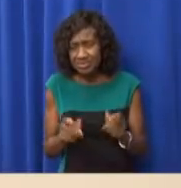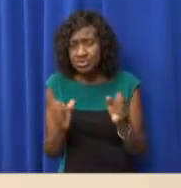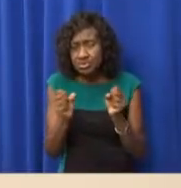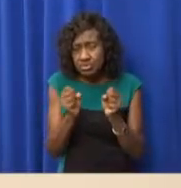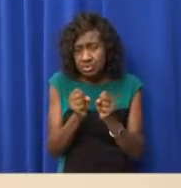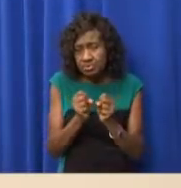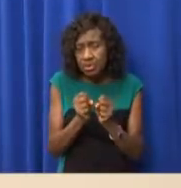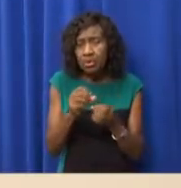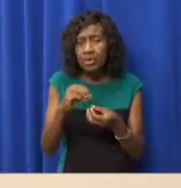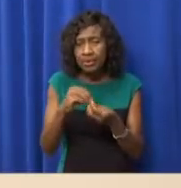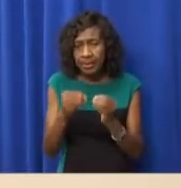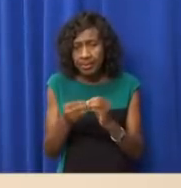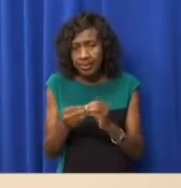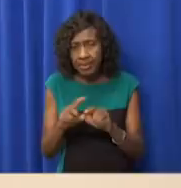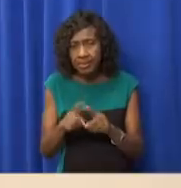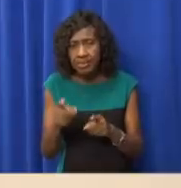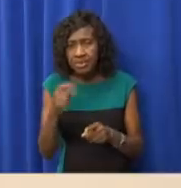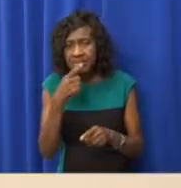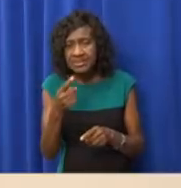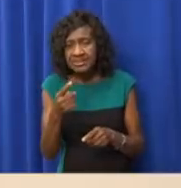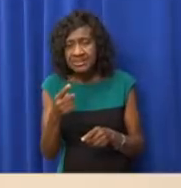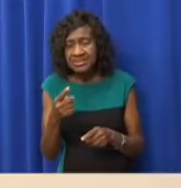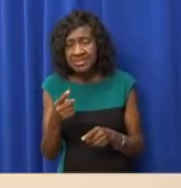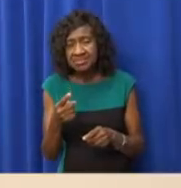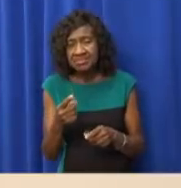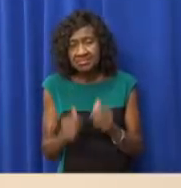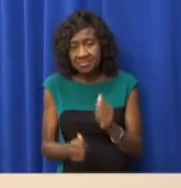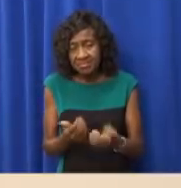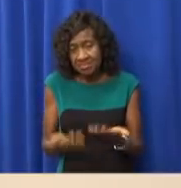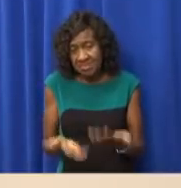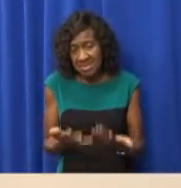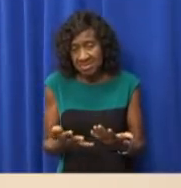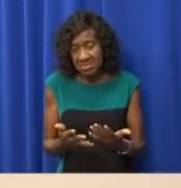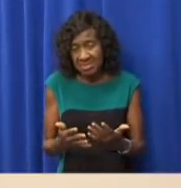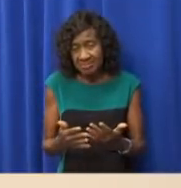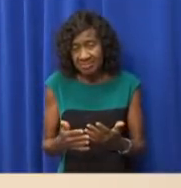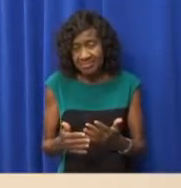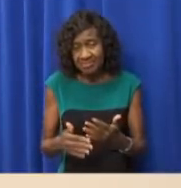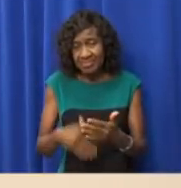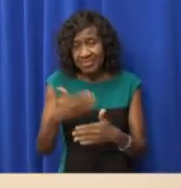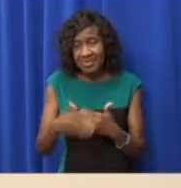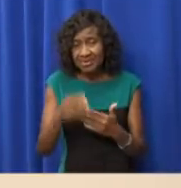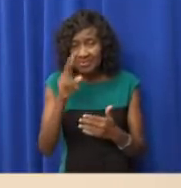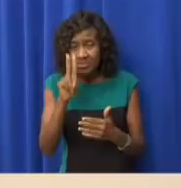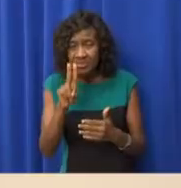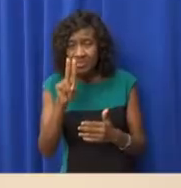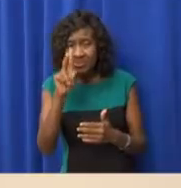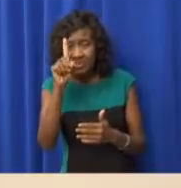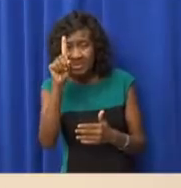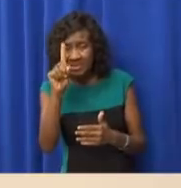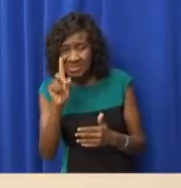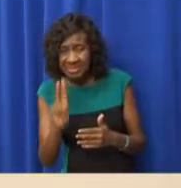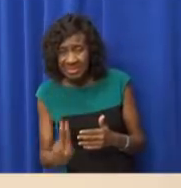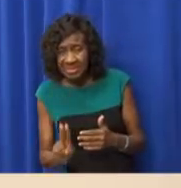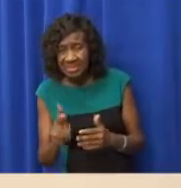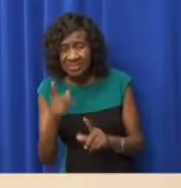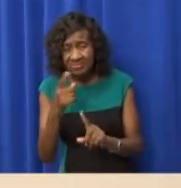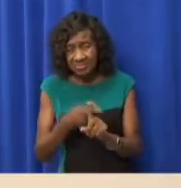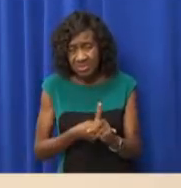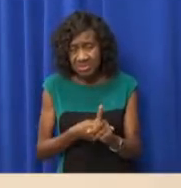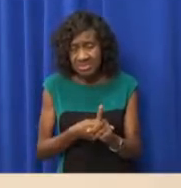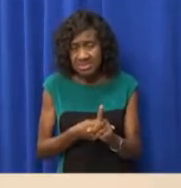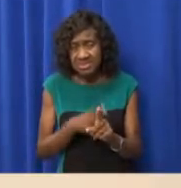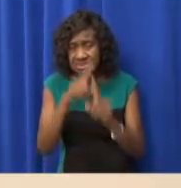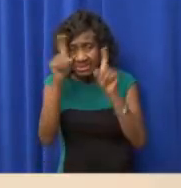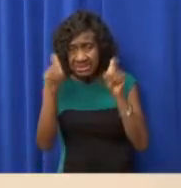But as I said, there are almost 1,000 people we can predict after 2.5 months or 3 months of testing.